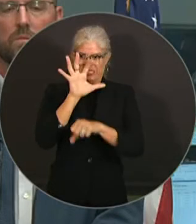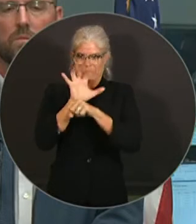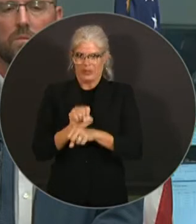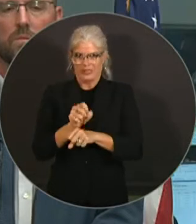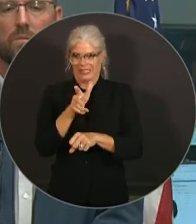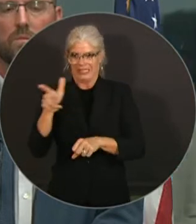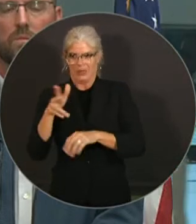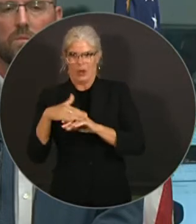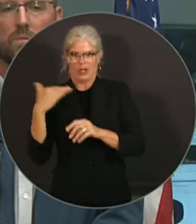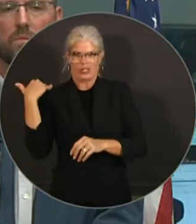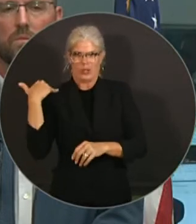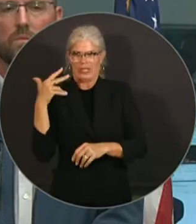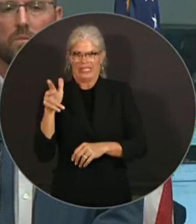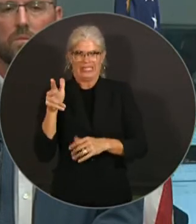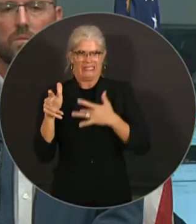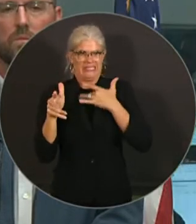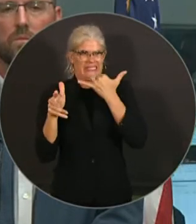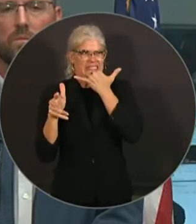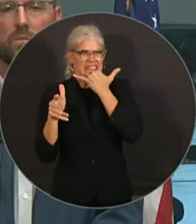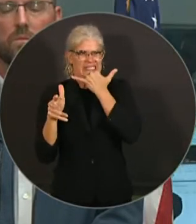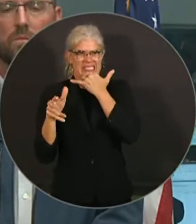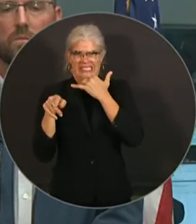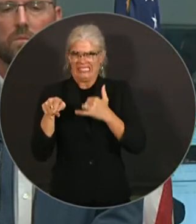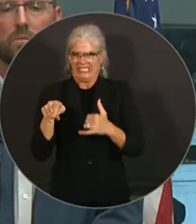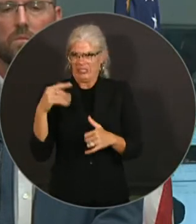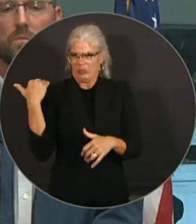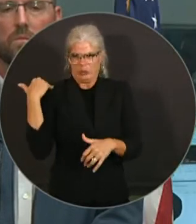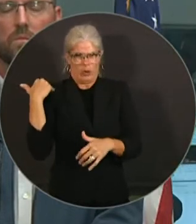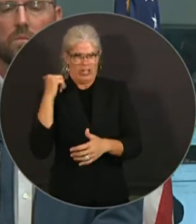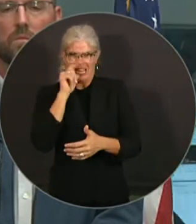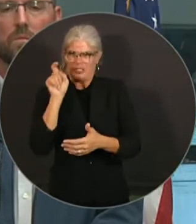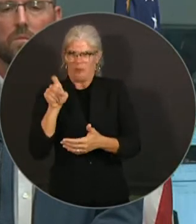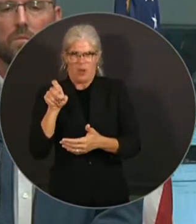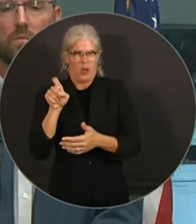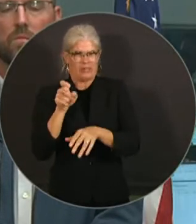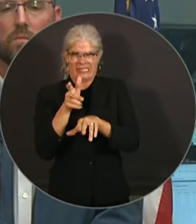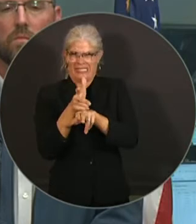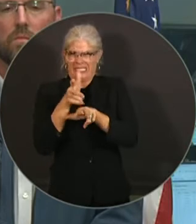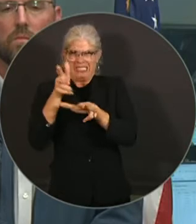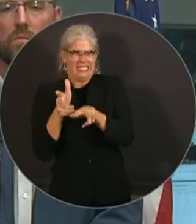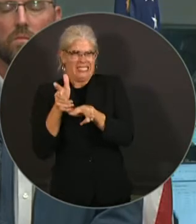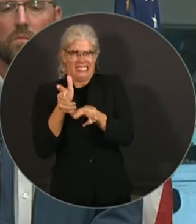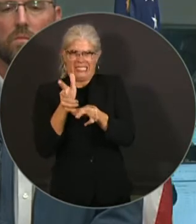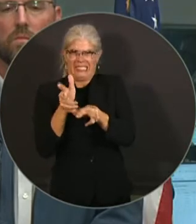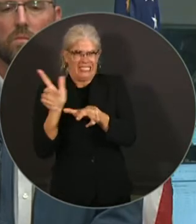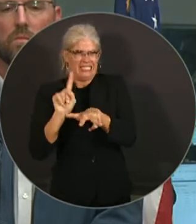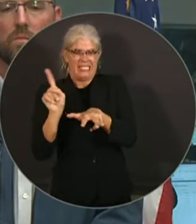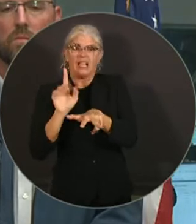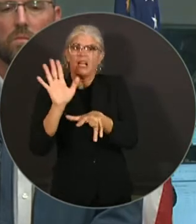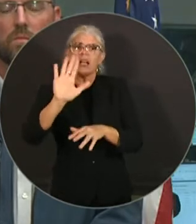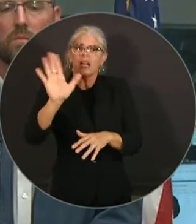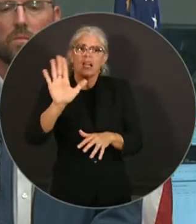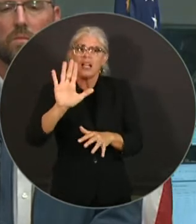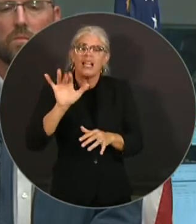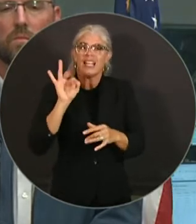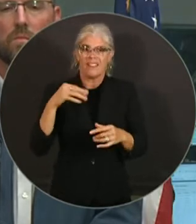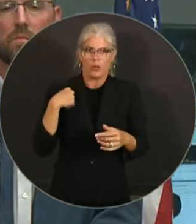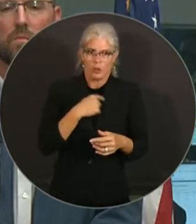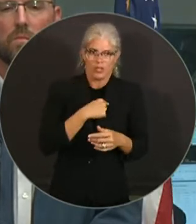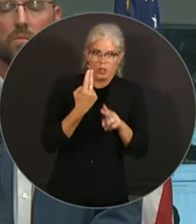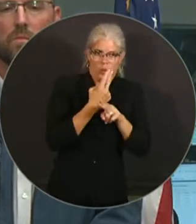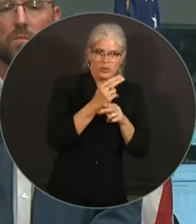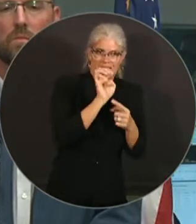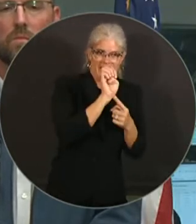say to yourself, well, shoulders aren't designed to drive at highway speeds. If we're executing the ESU program, that means that there's